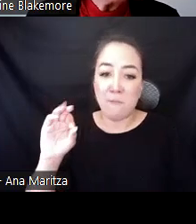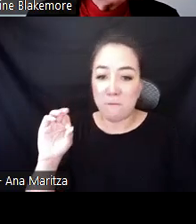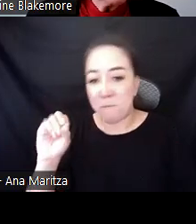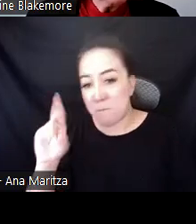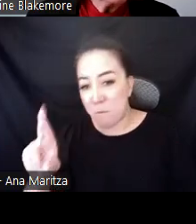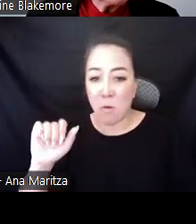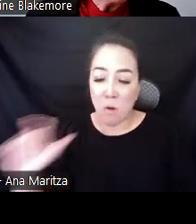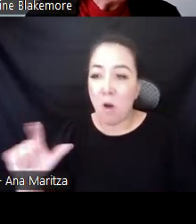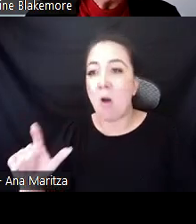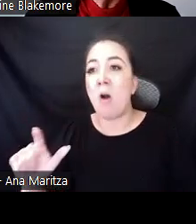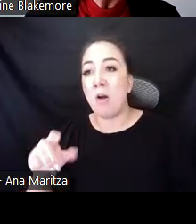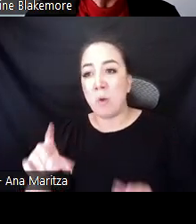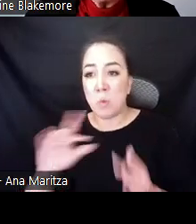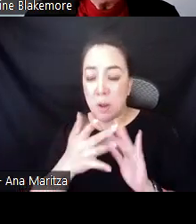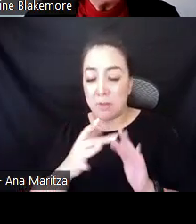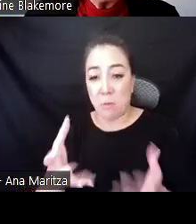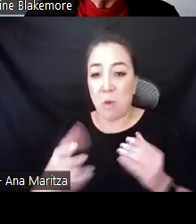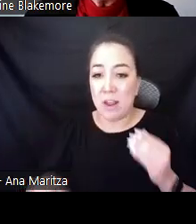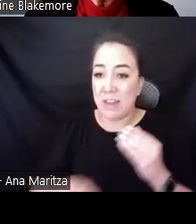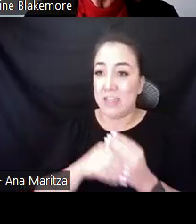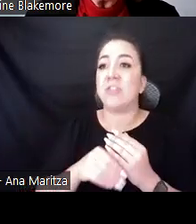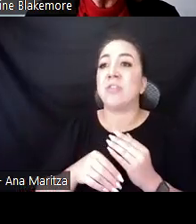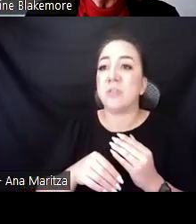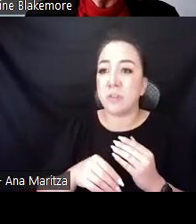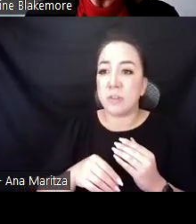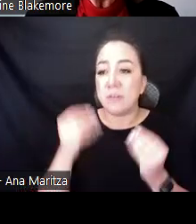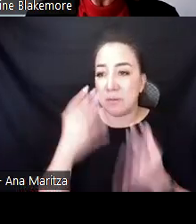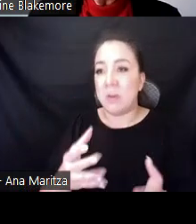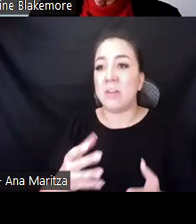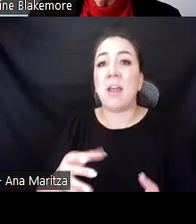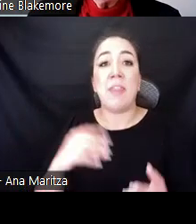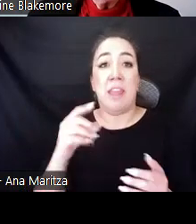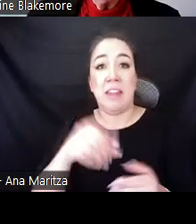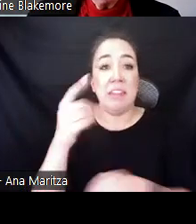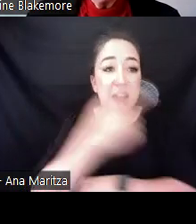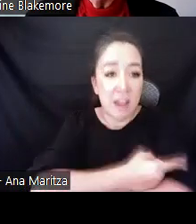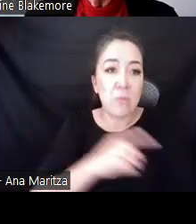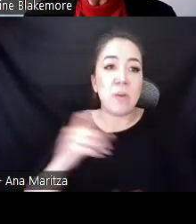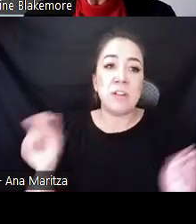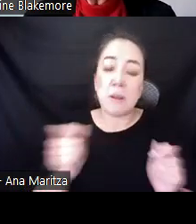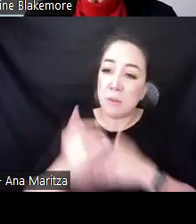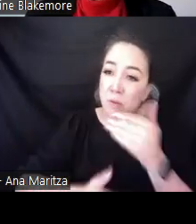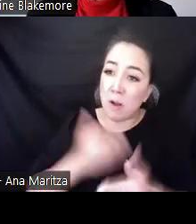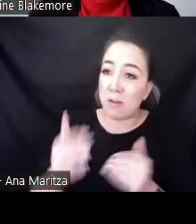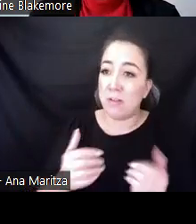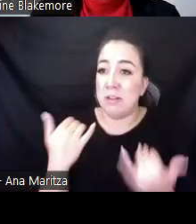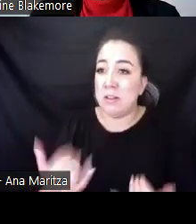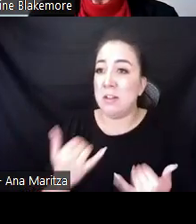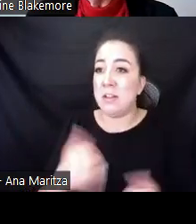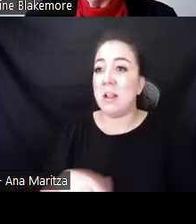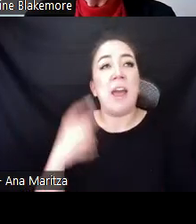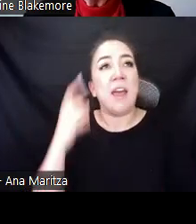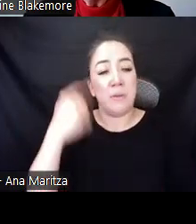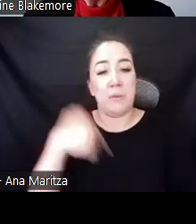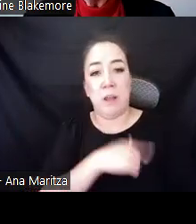additional information. At the Day of Action, we're also going to celebrate the progress that has been made to date. I think we're lucky as